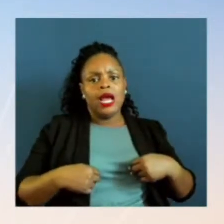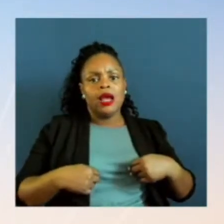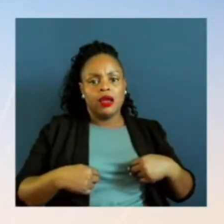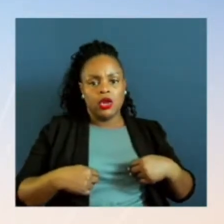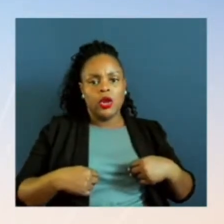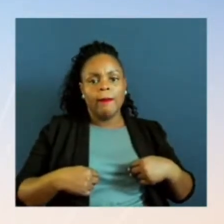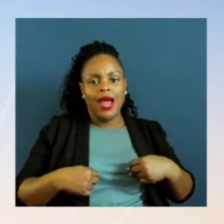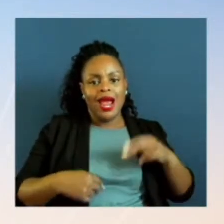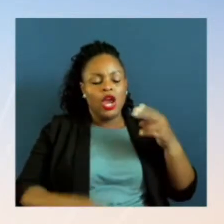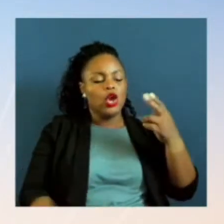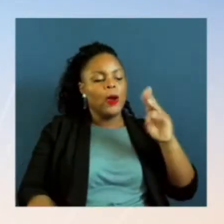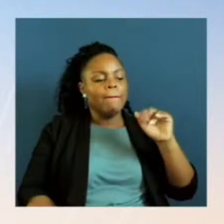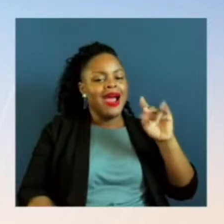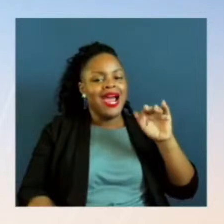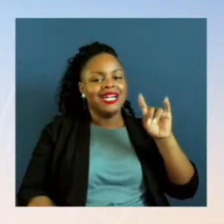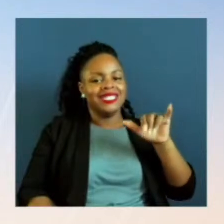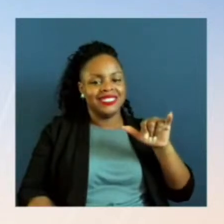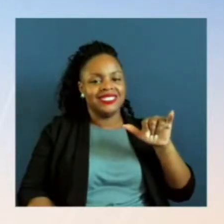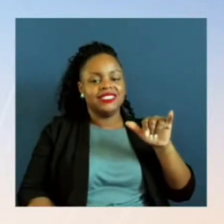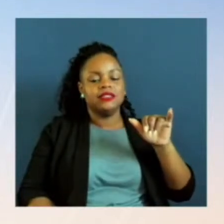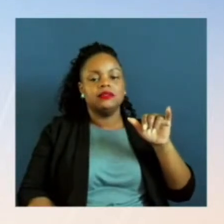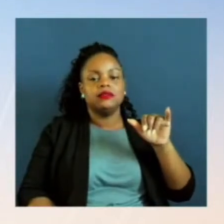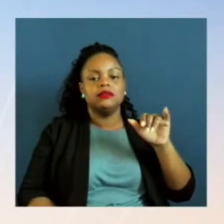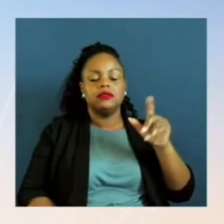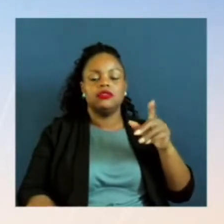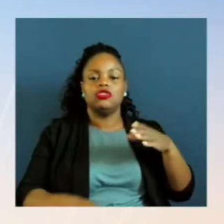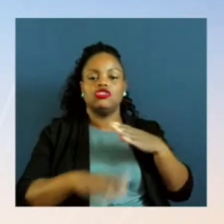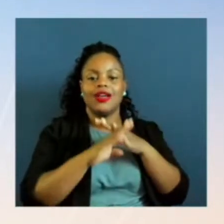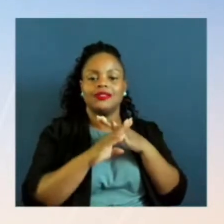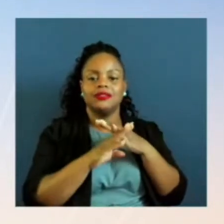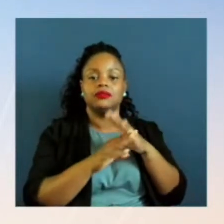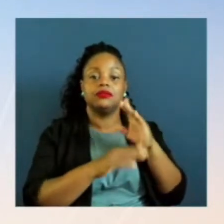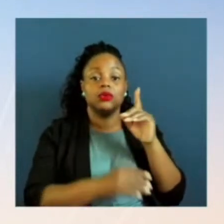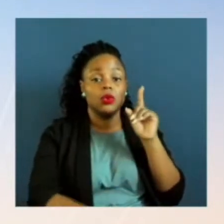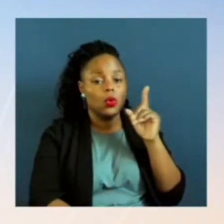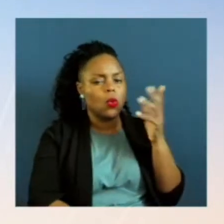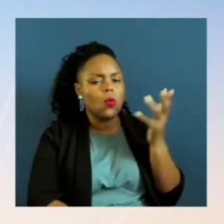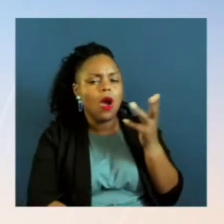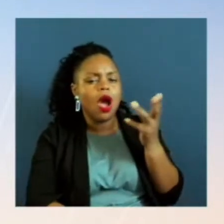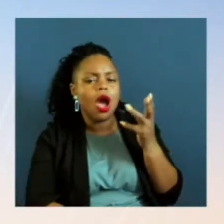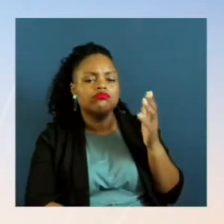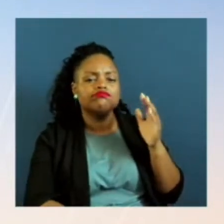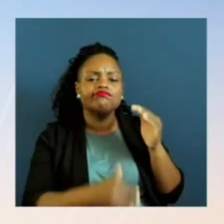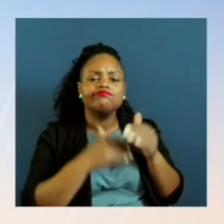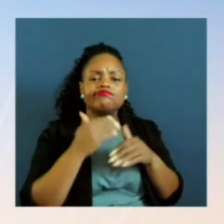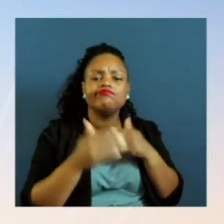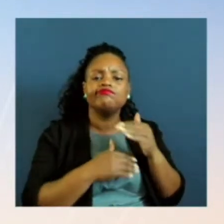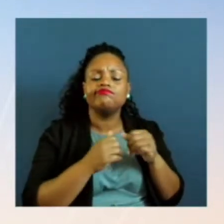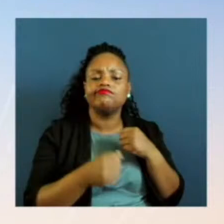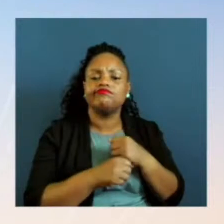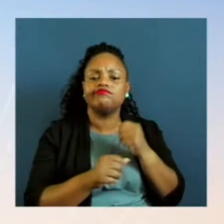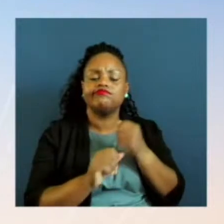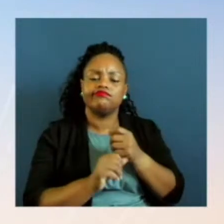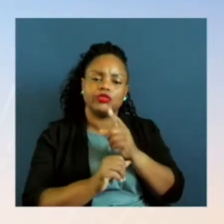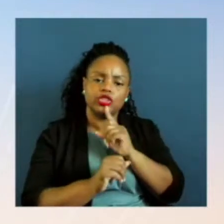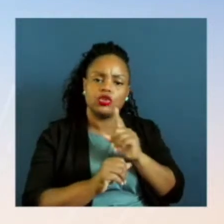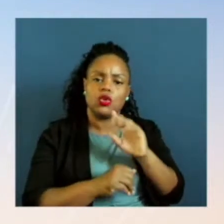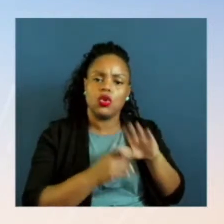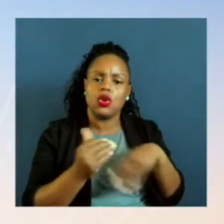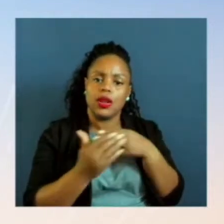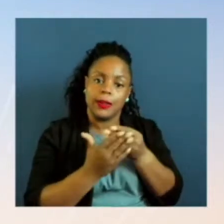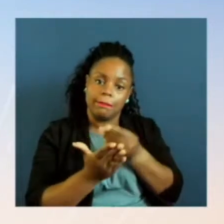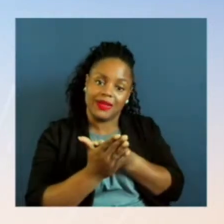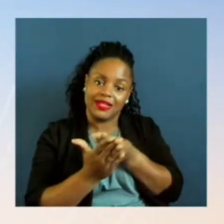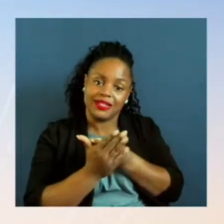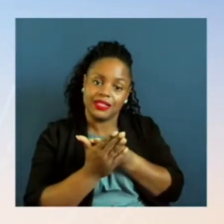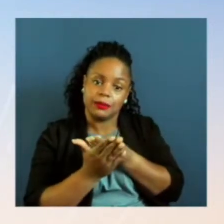remarks, he's $2 trillion spent there, what's being done to ensure that all this money that's spent, whether it was in the past or in the future, is actually